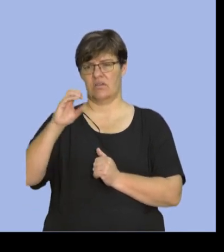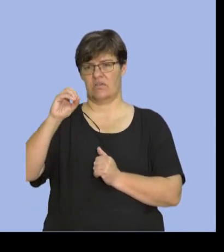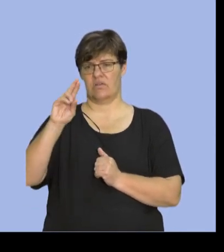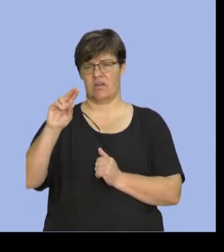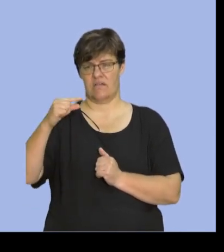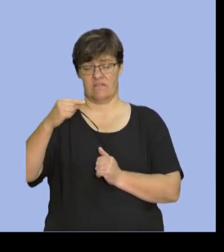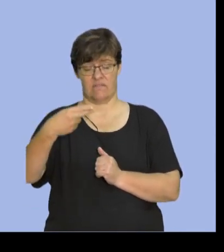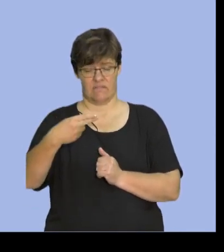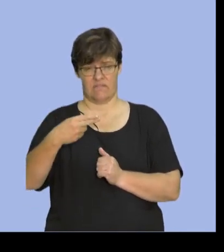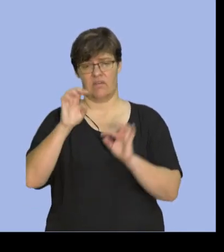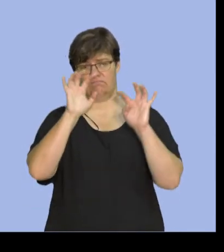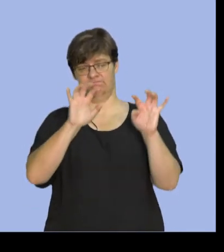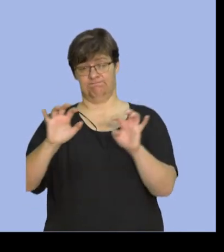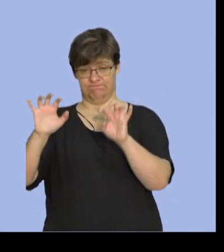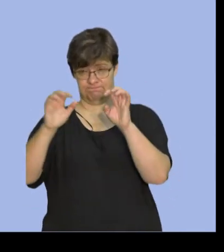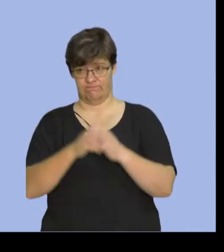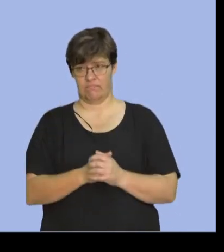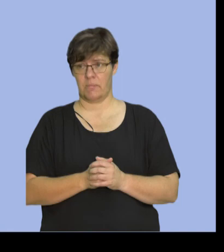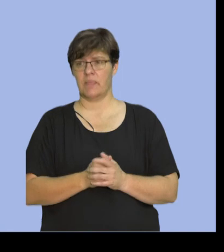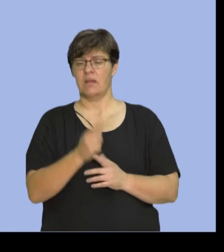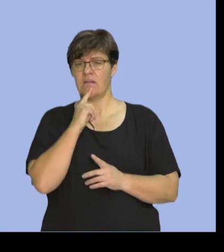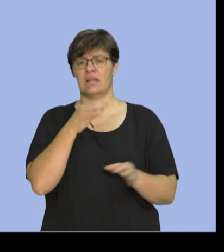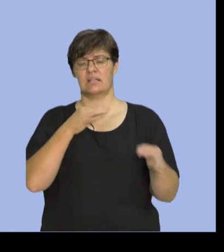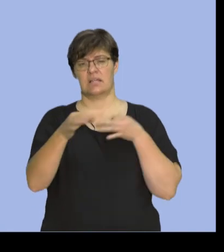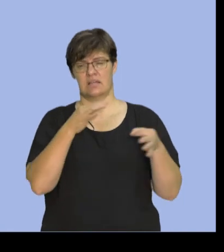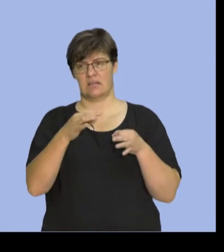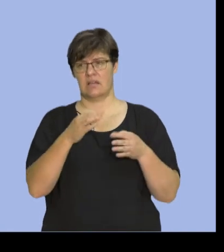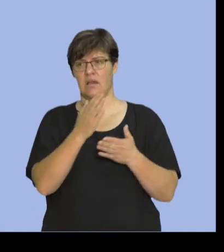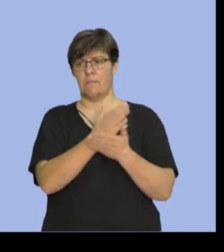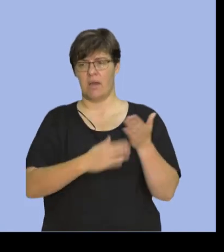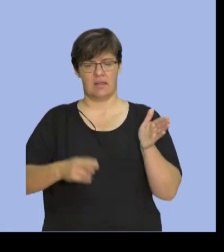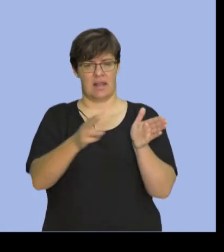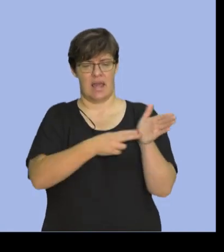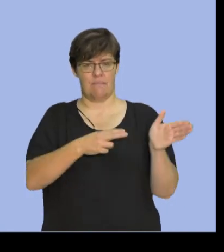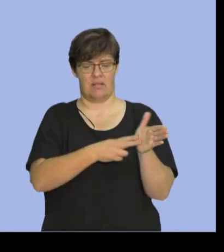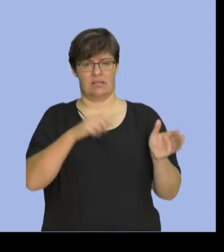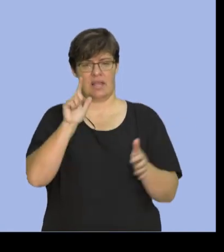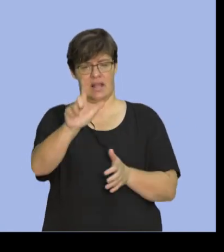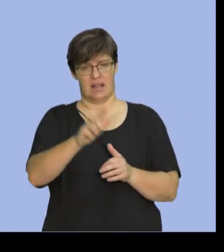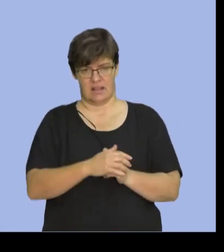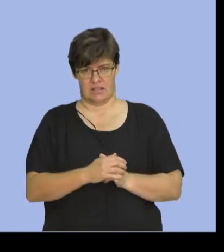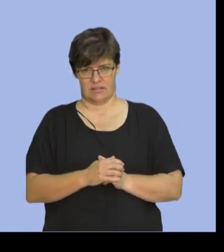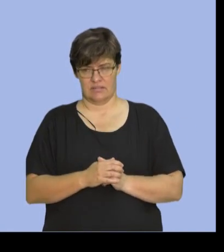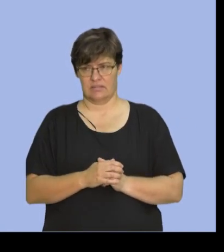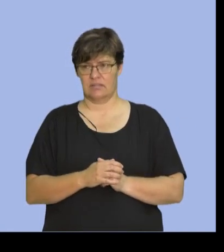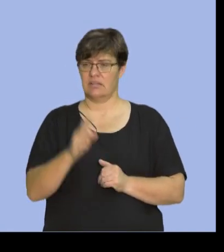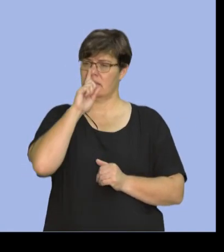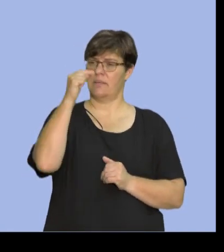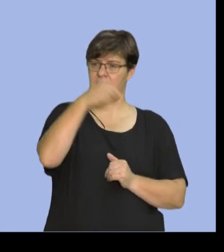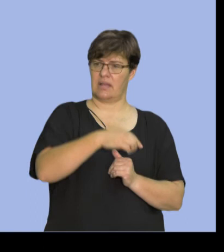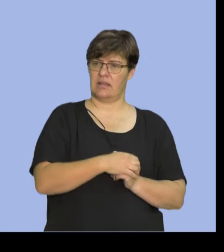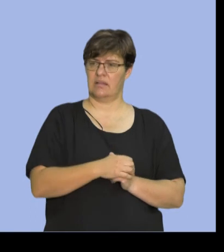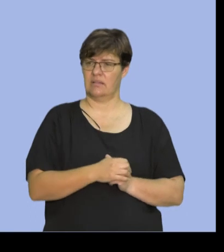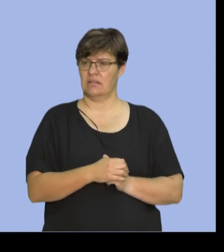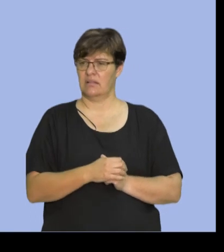Cool. Describe the function of part labeled num L. So if we go back to the diagram, part labeled